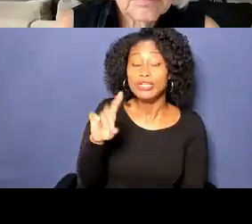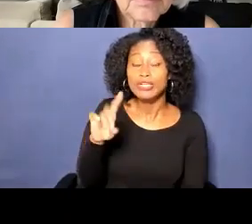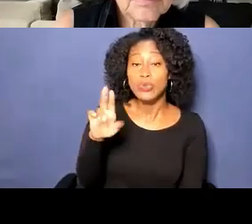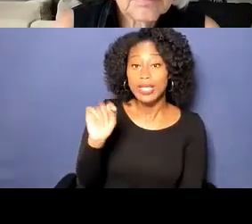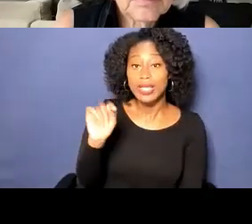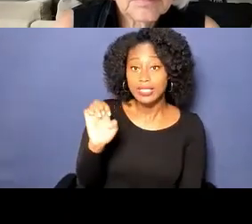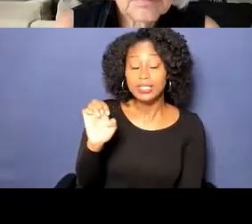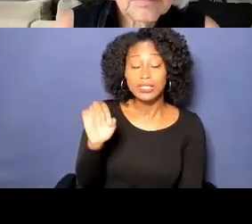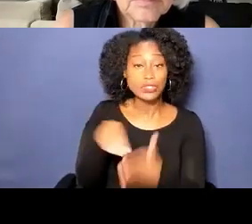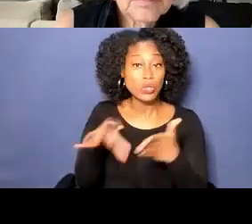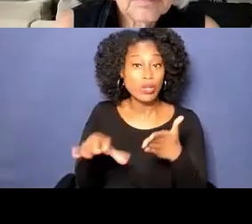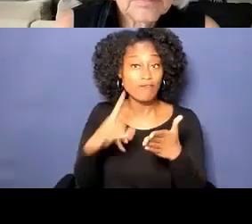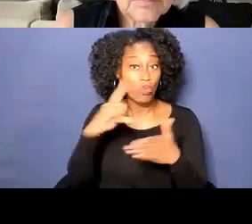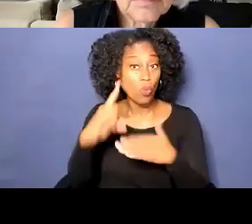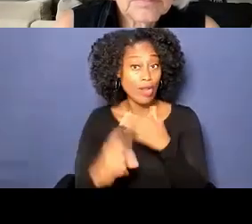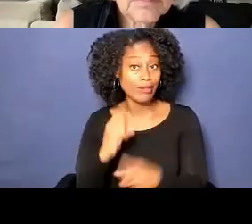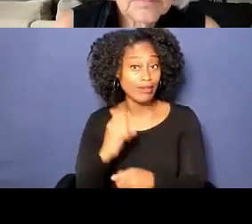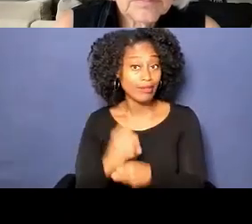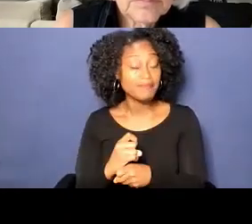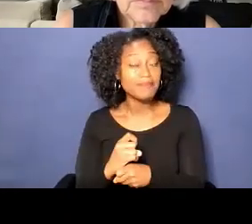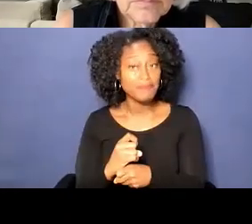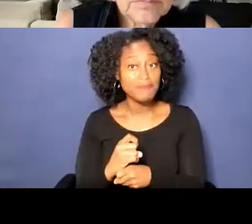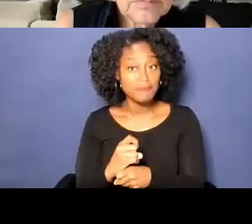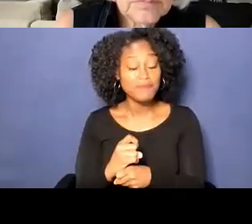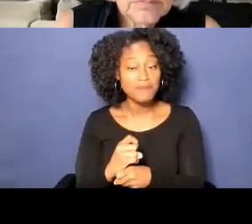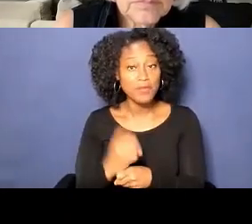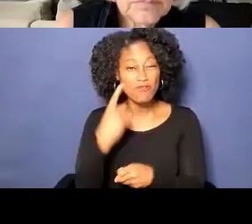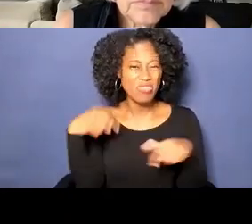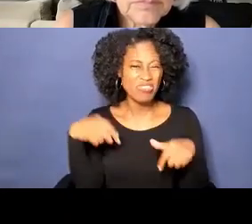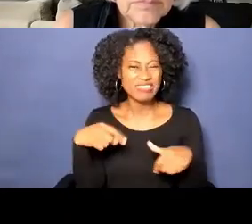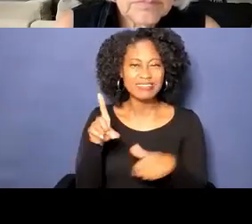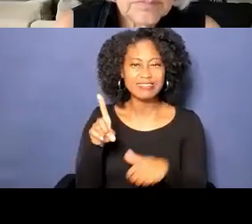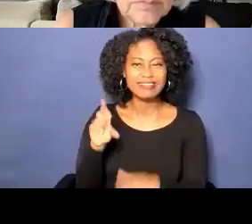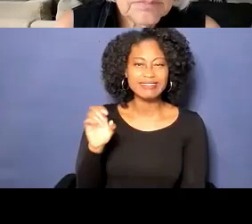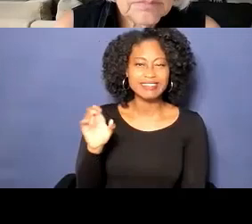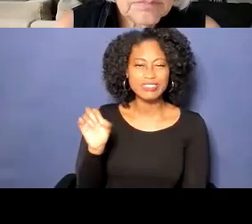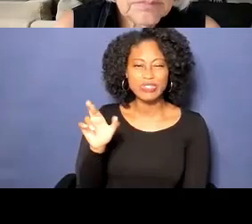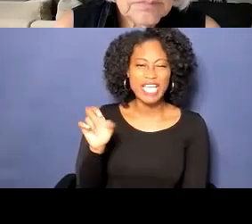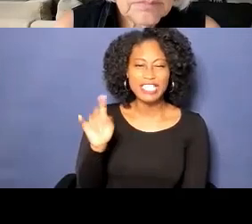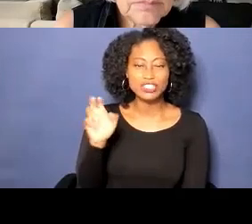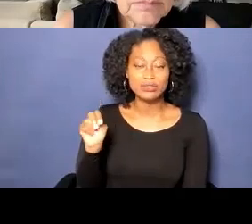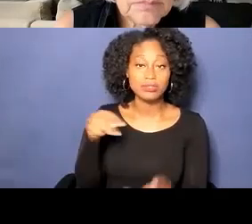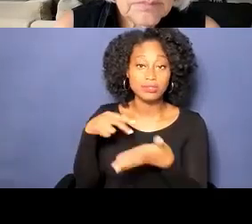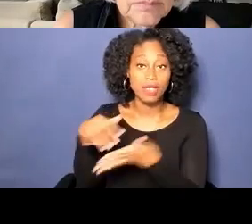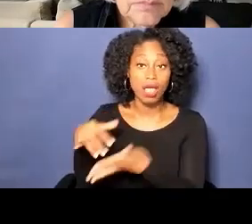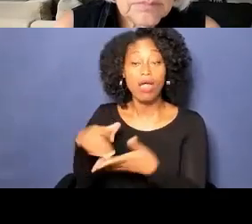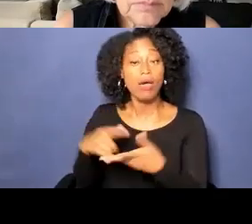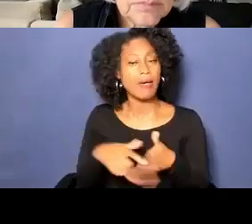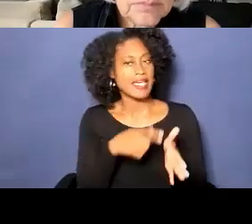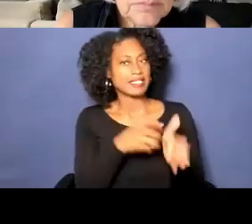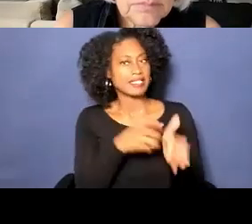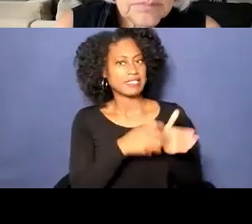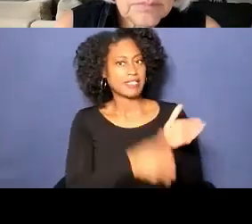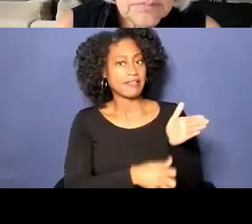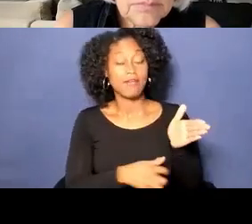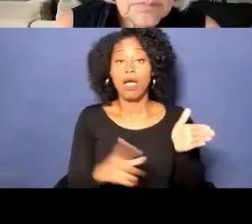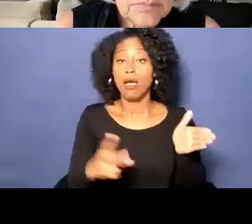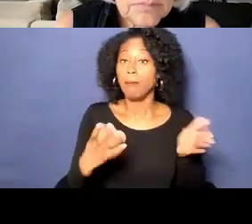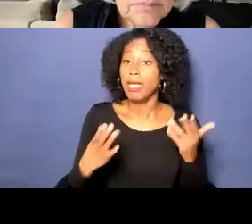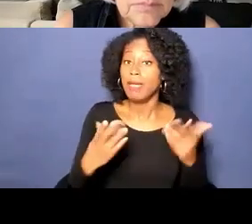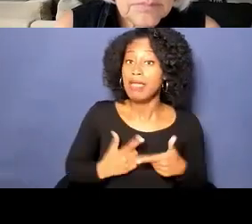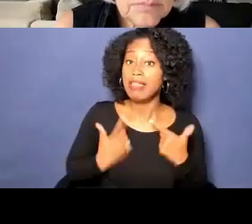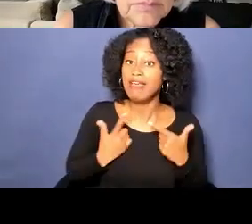1 year, is we usually give for these dissertation studies. Expenses that you can have, living expenses that you can